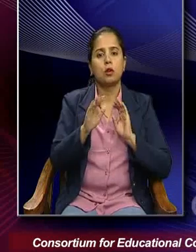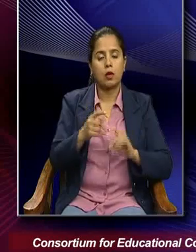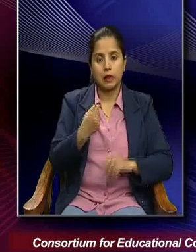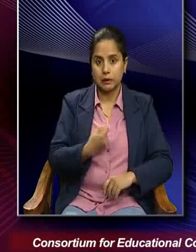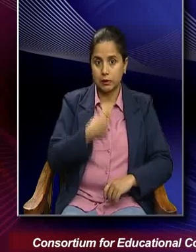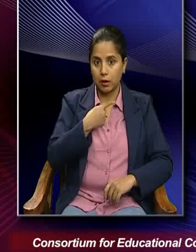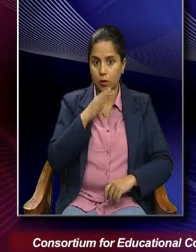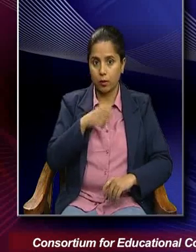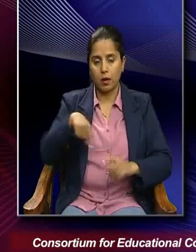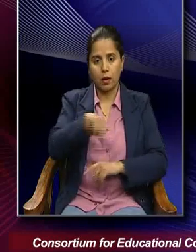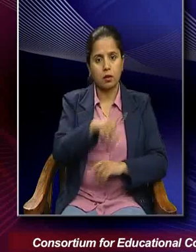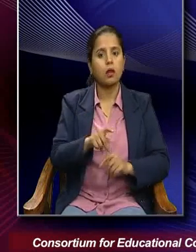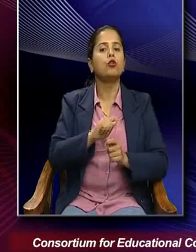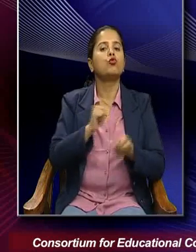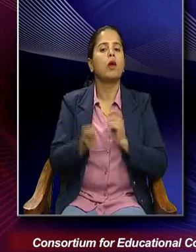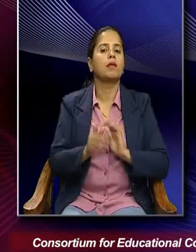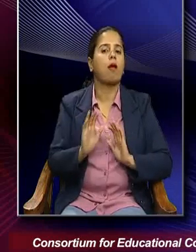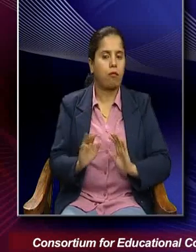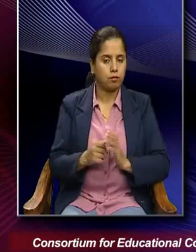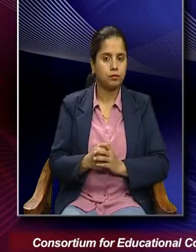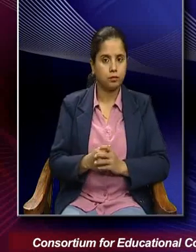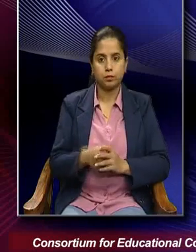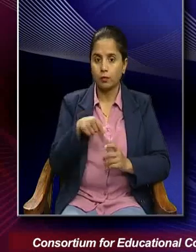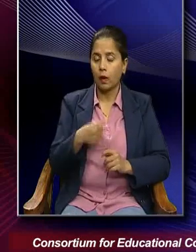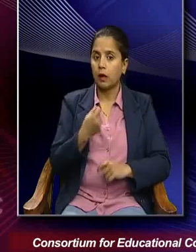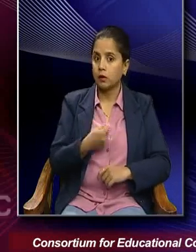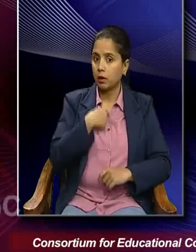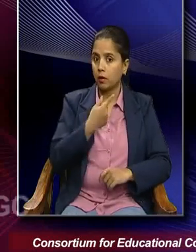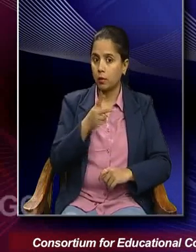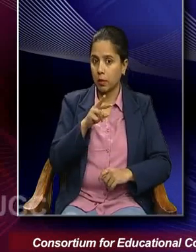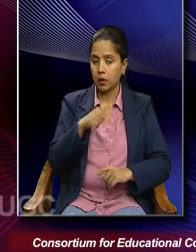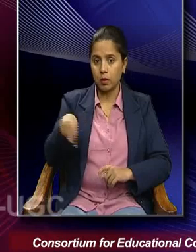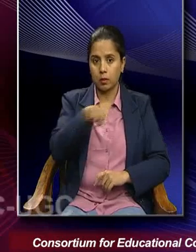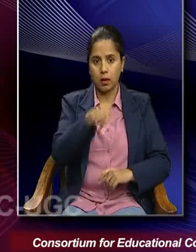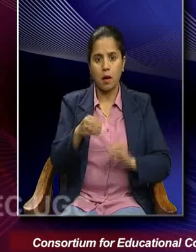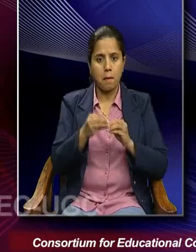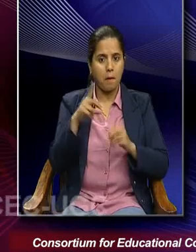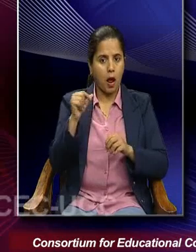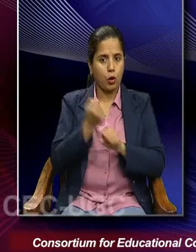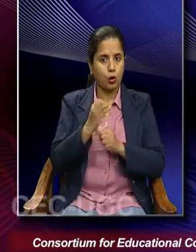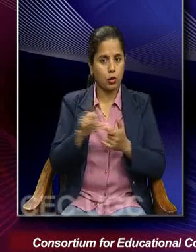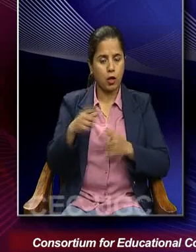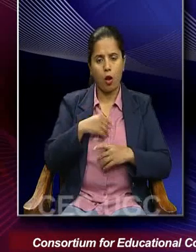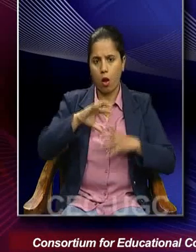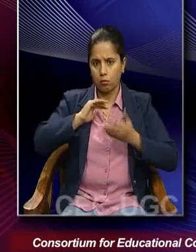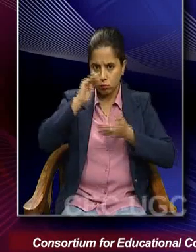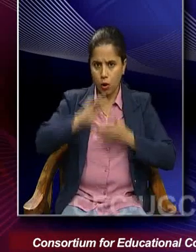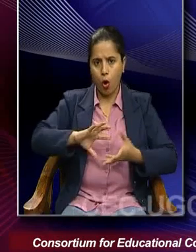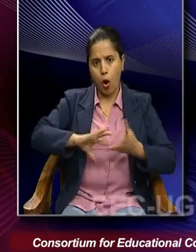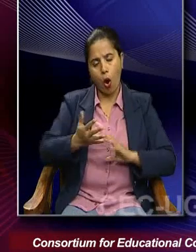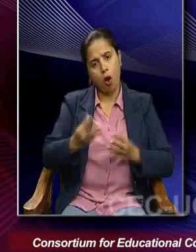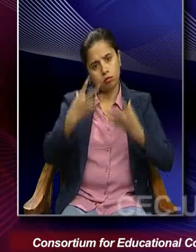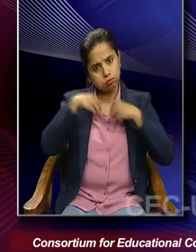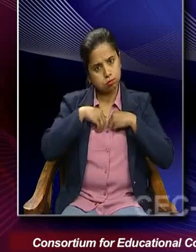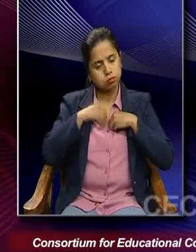self undergoes a change. And the self is not a biological entity, it is